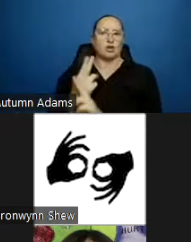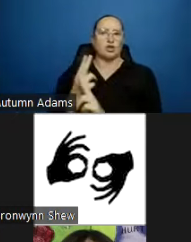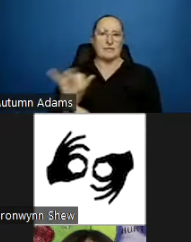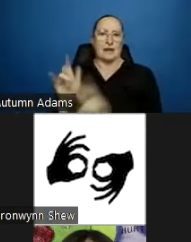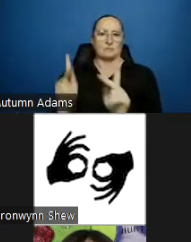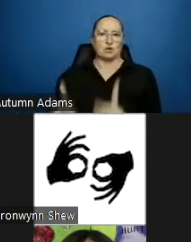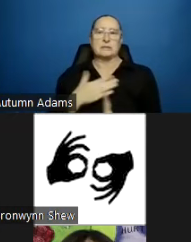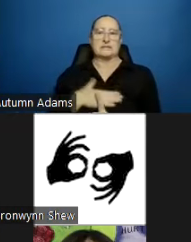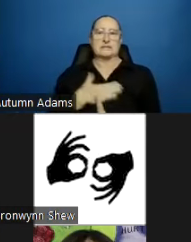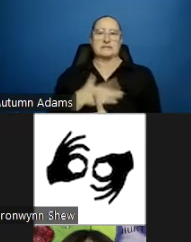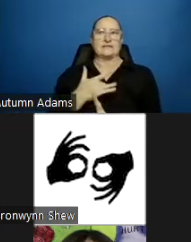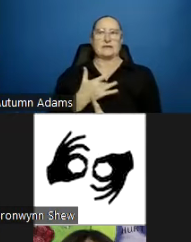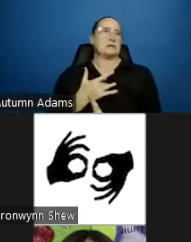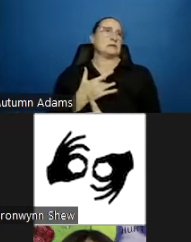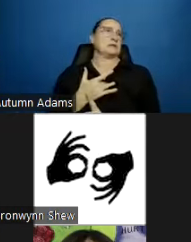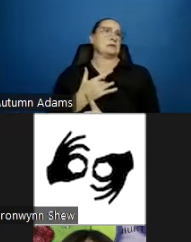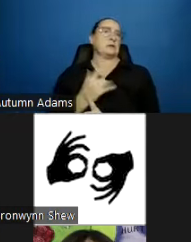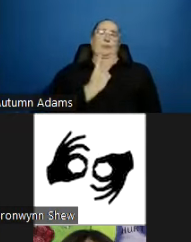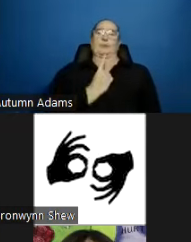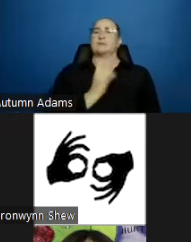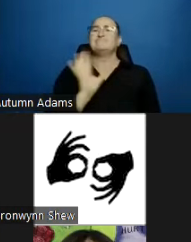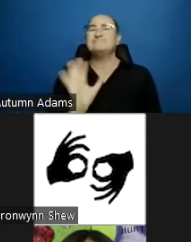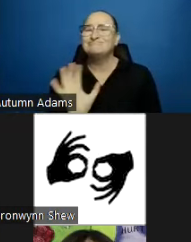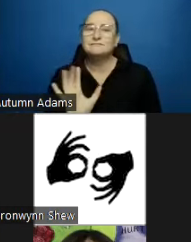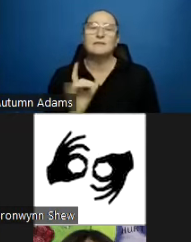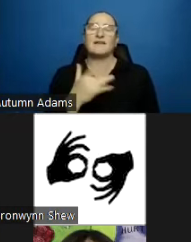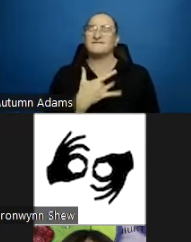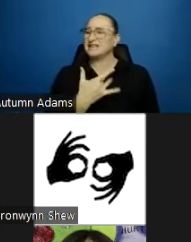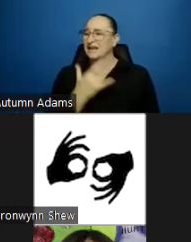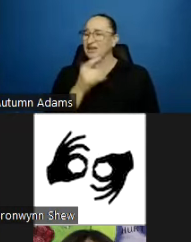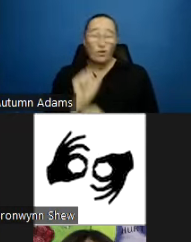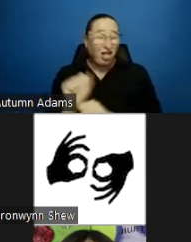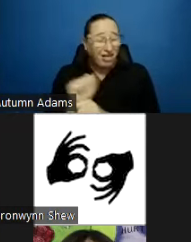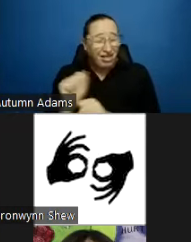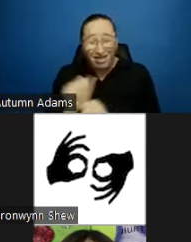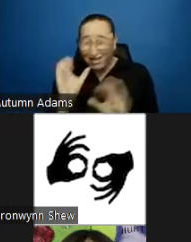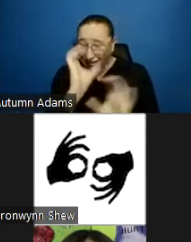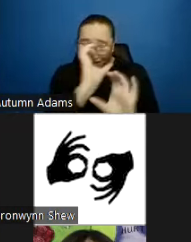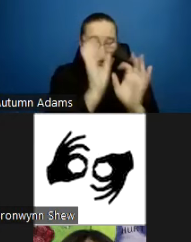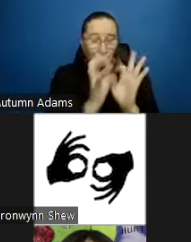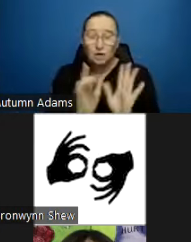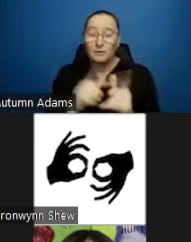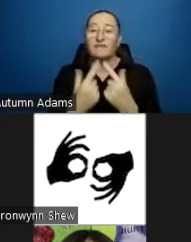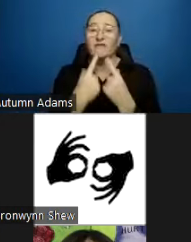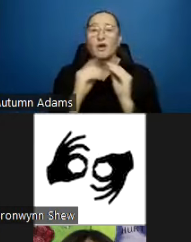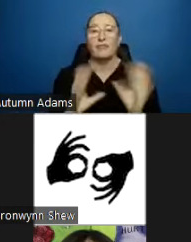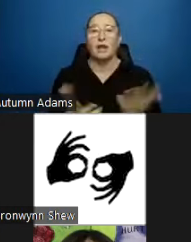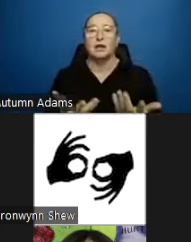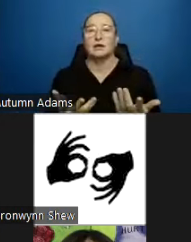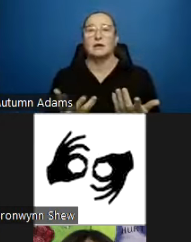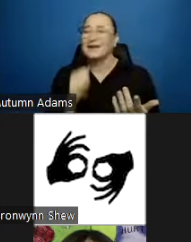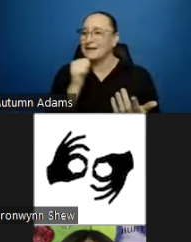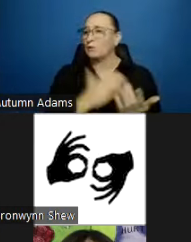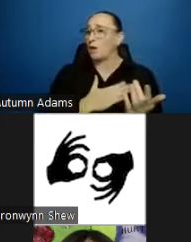please don't feel offended or feel like you did all this work for nothing. And now they're not willing to use the interpreter.